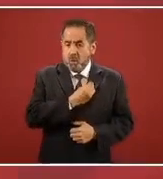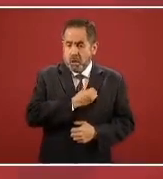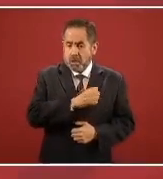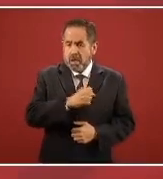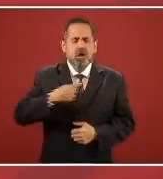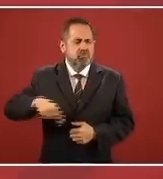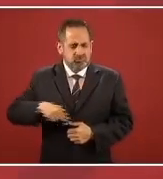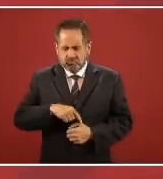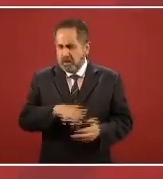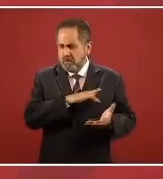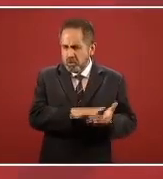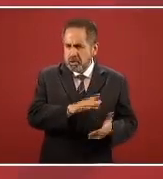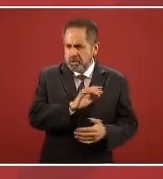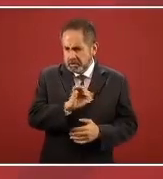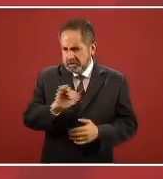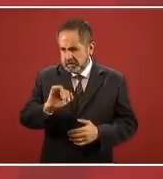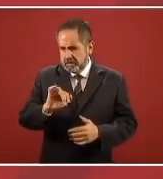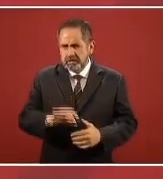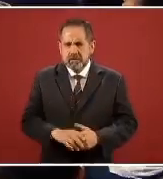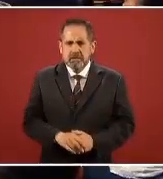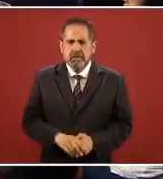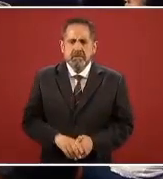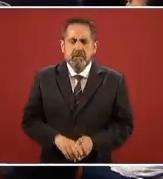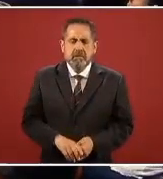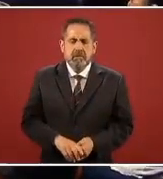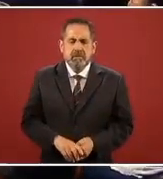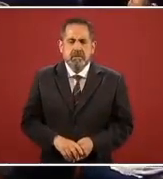you resist supports.